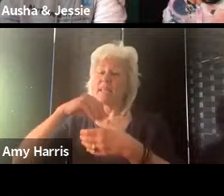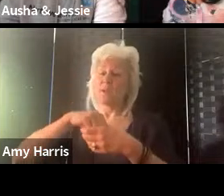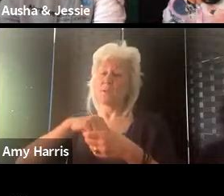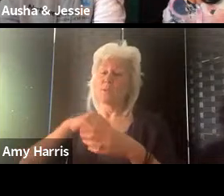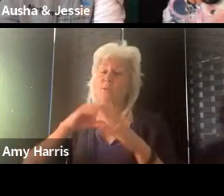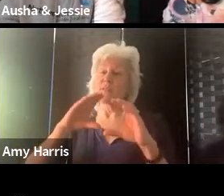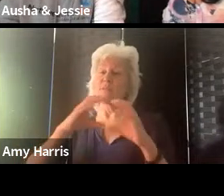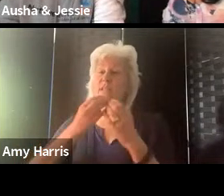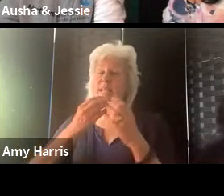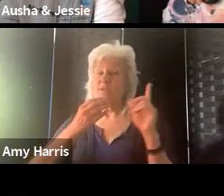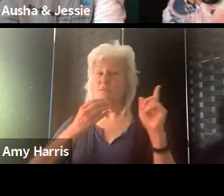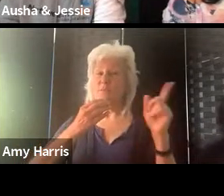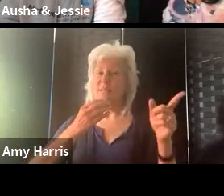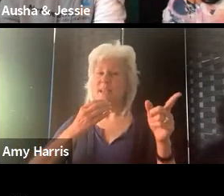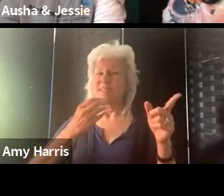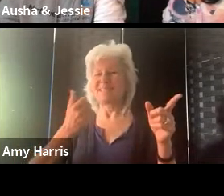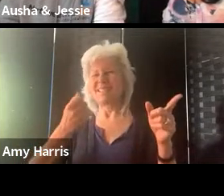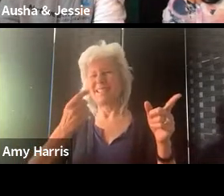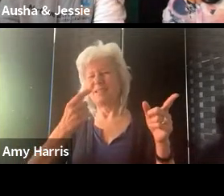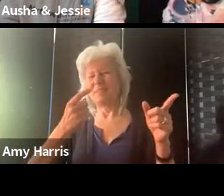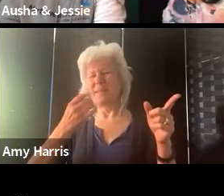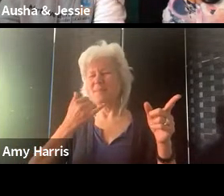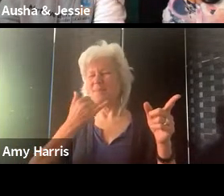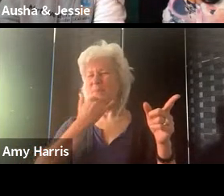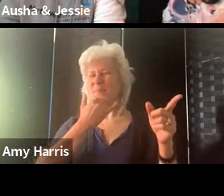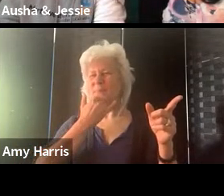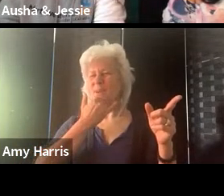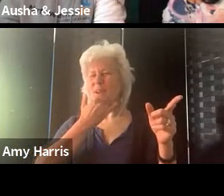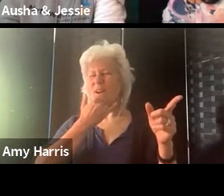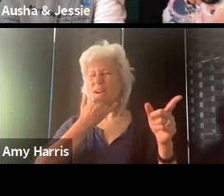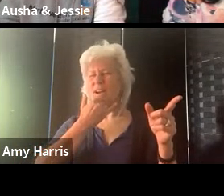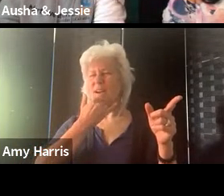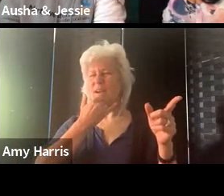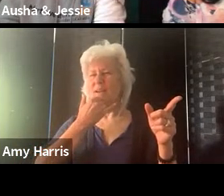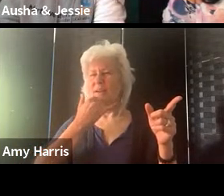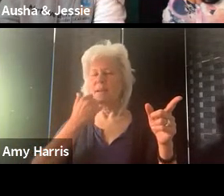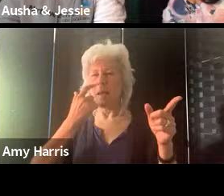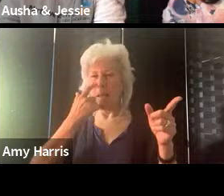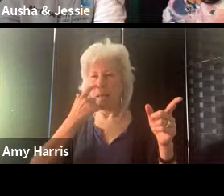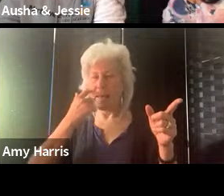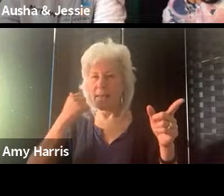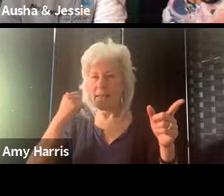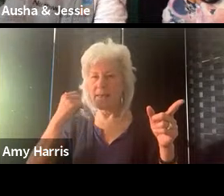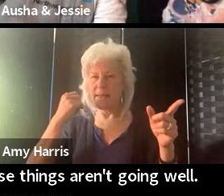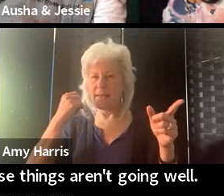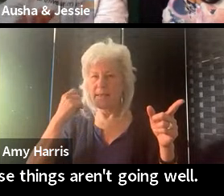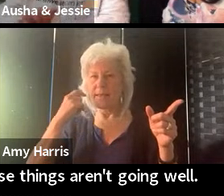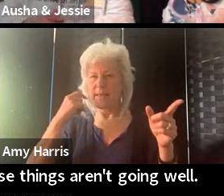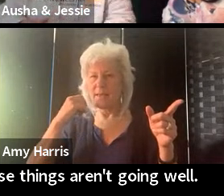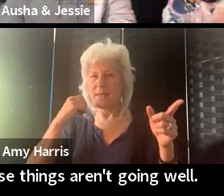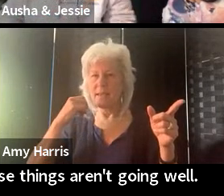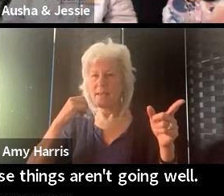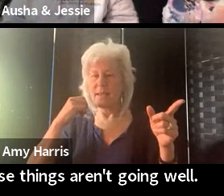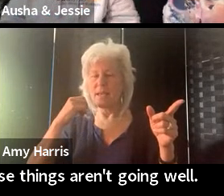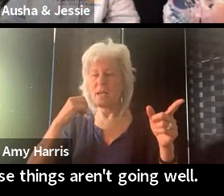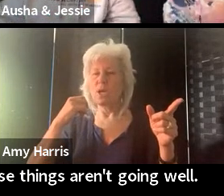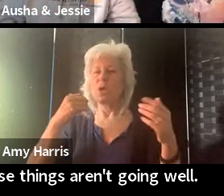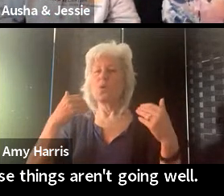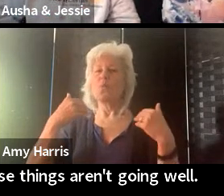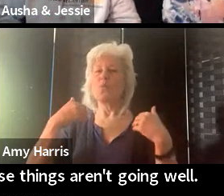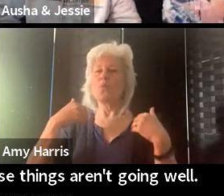bit of a misnomer. We certainly had very intentional design around our campus and our